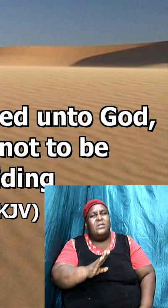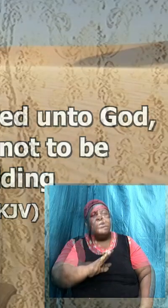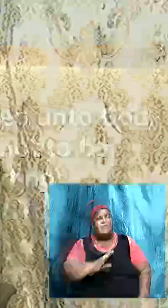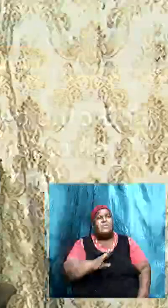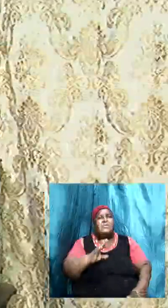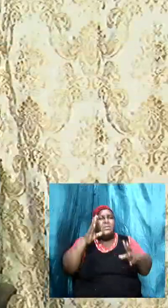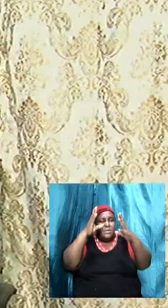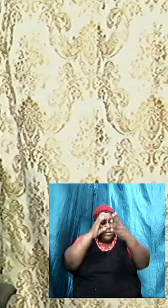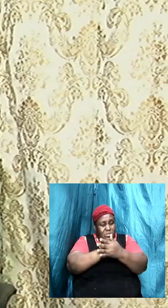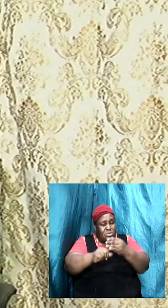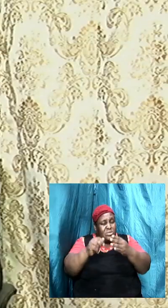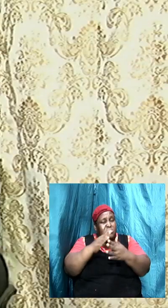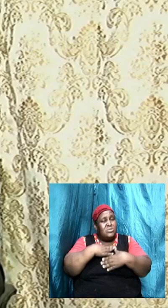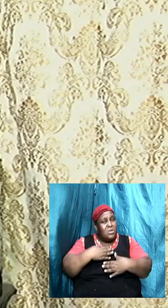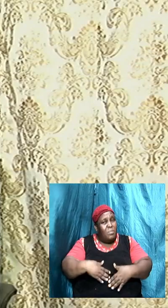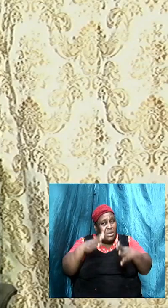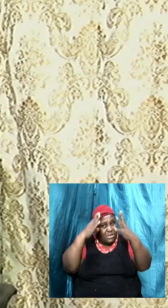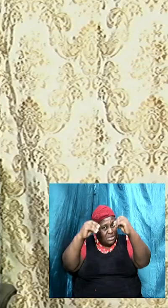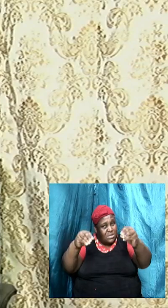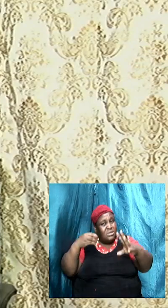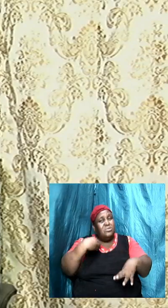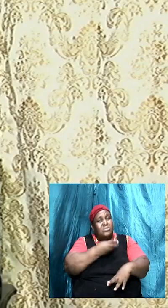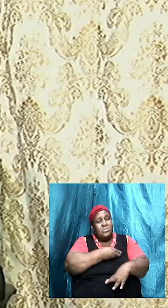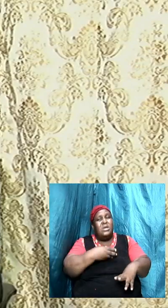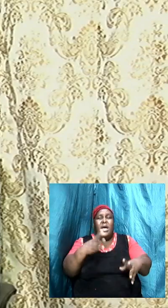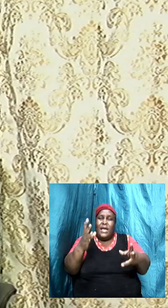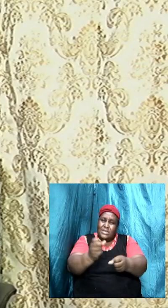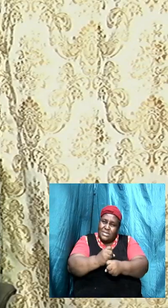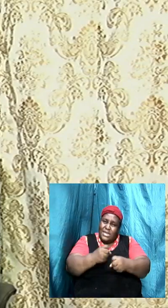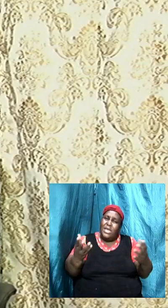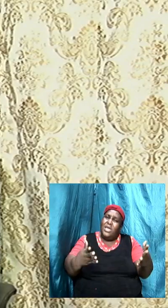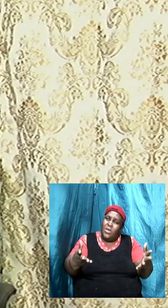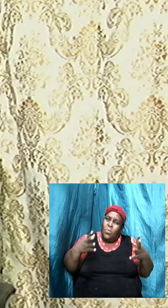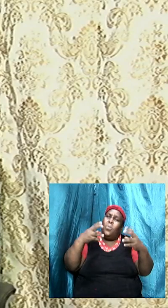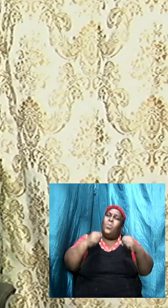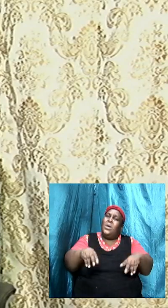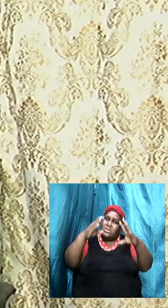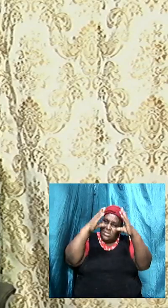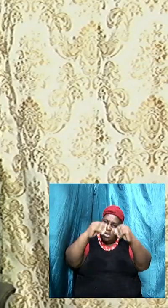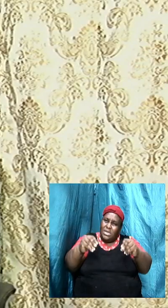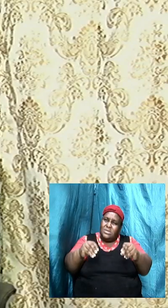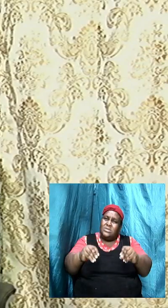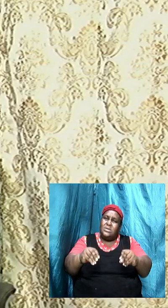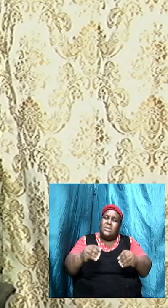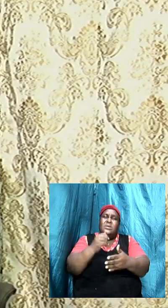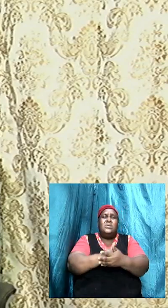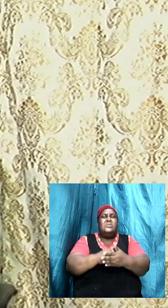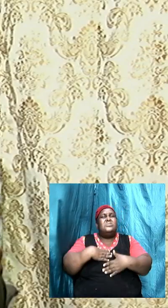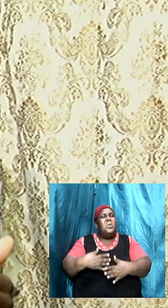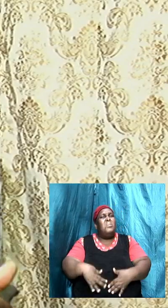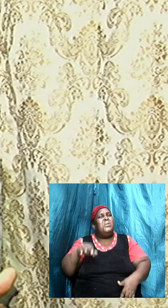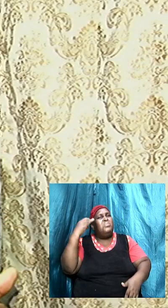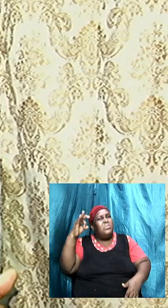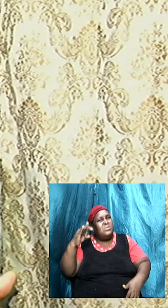Somebody teaches us and we take what they teach. Somebody preaches to us and we hold on. And I'm not saying that we must hold on, you know.